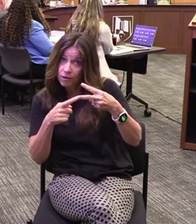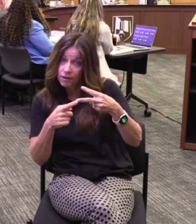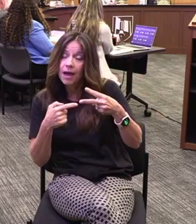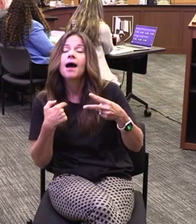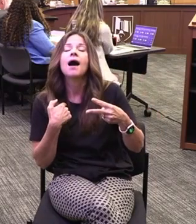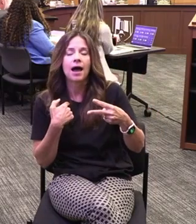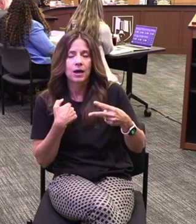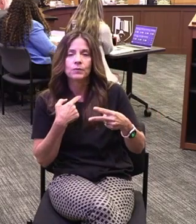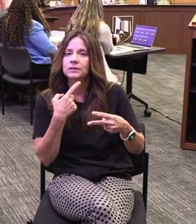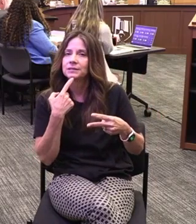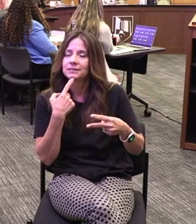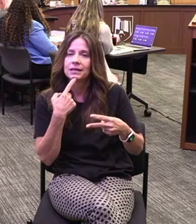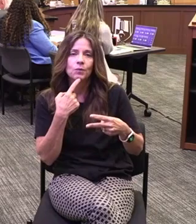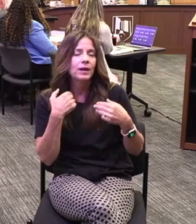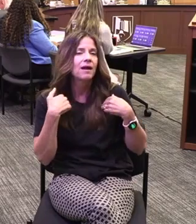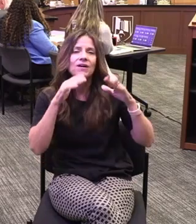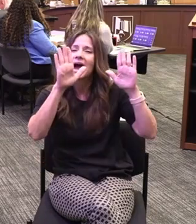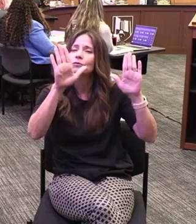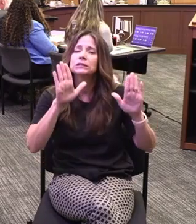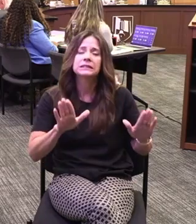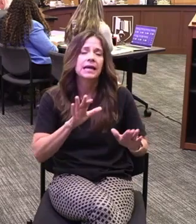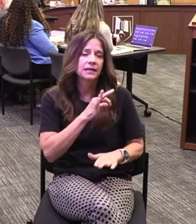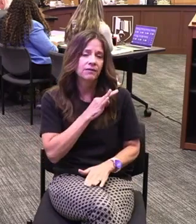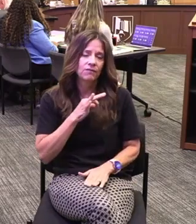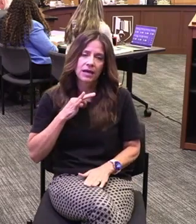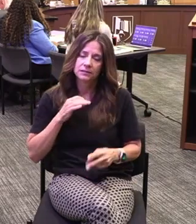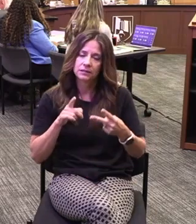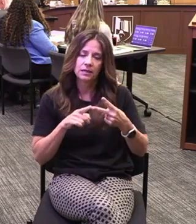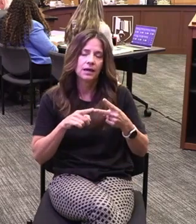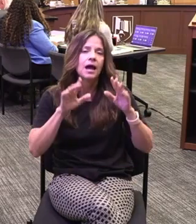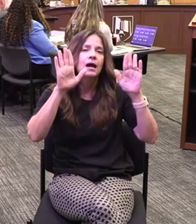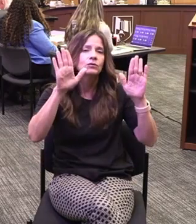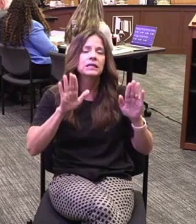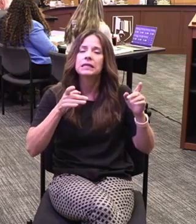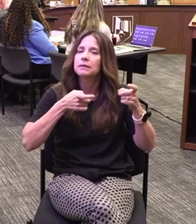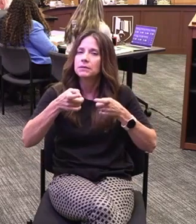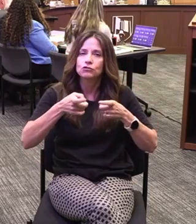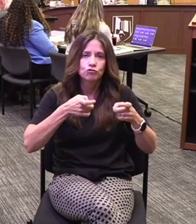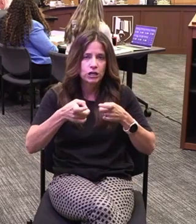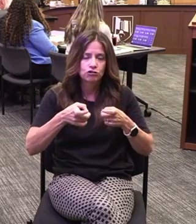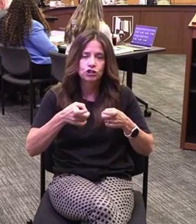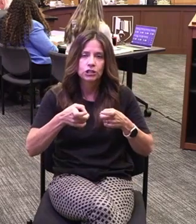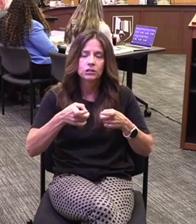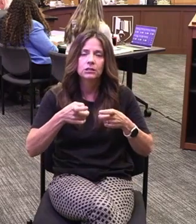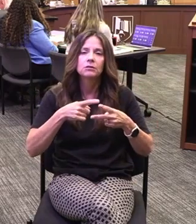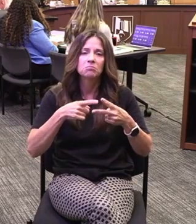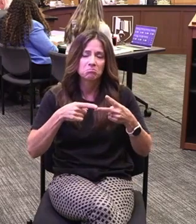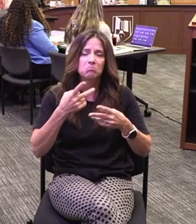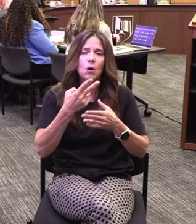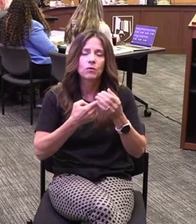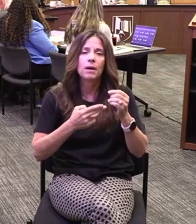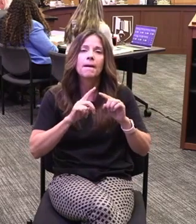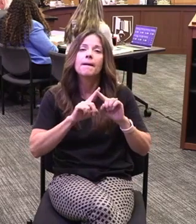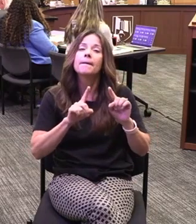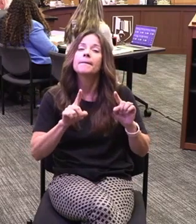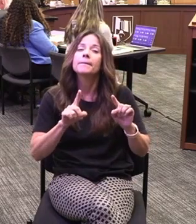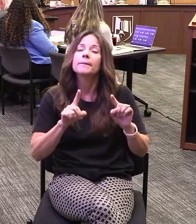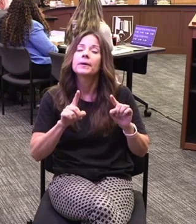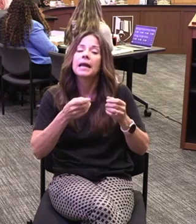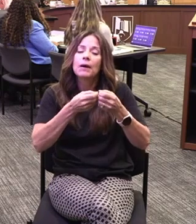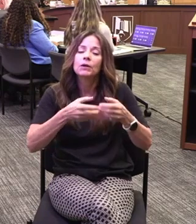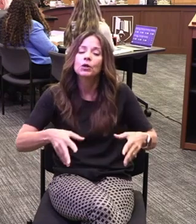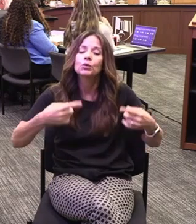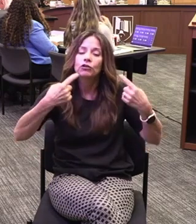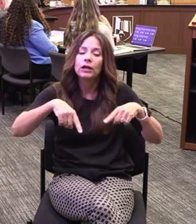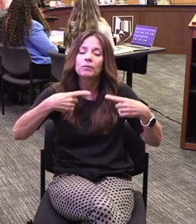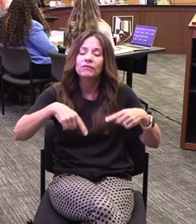that we have an outstanding faculty, we have an outstanding administration, but I would lose the argument if I tried to say